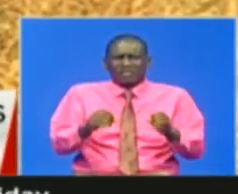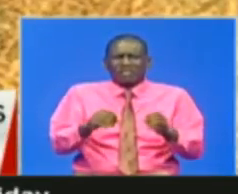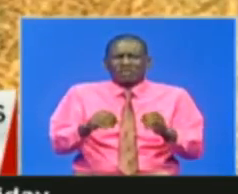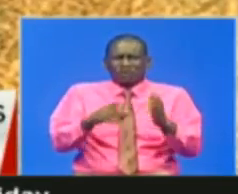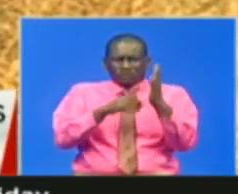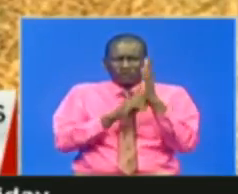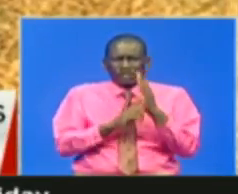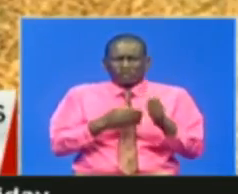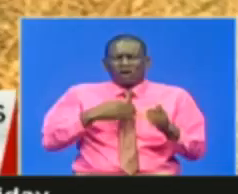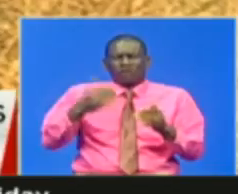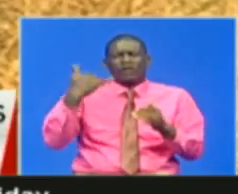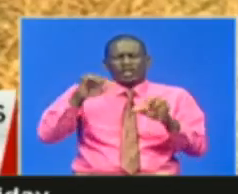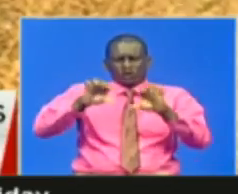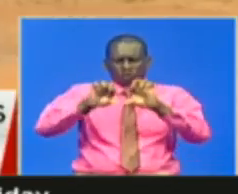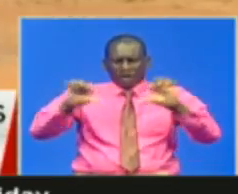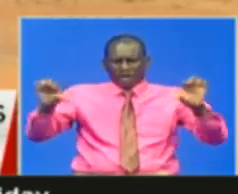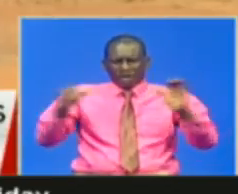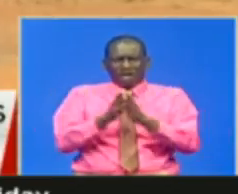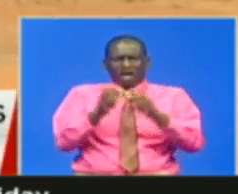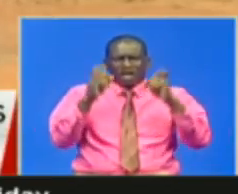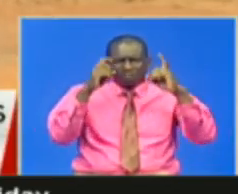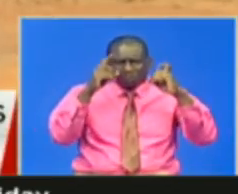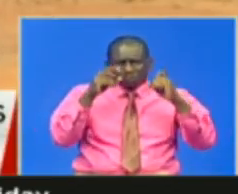as having a yellow line and a photograph of